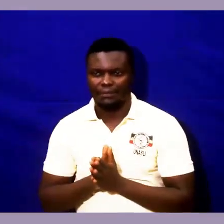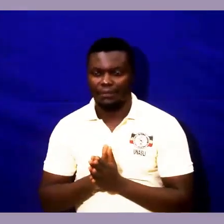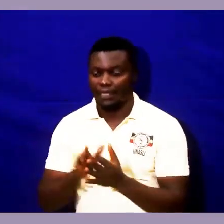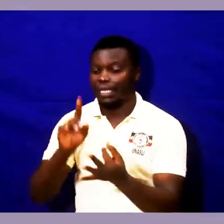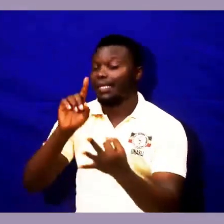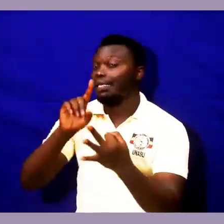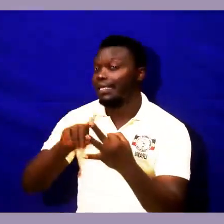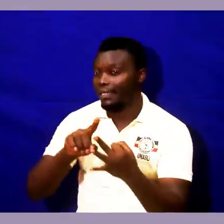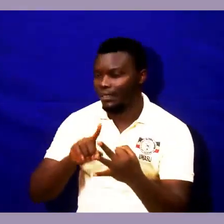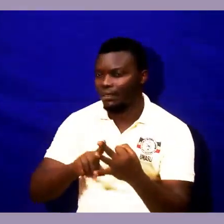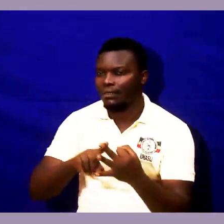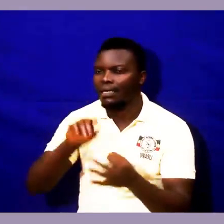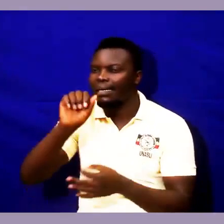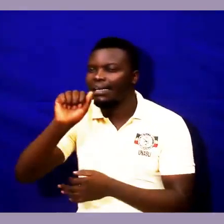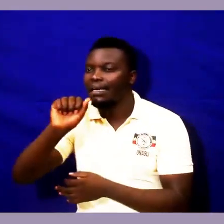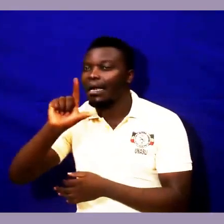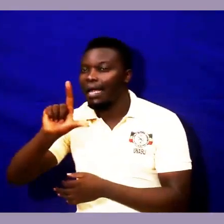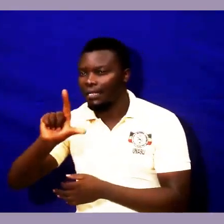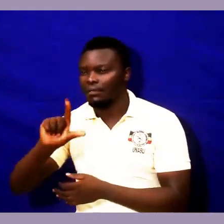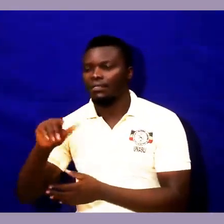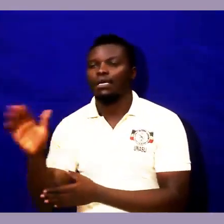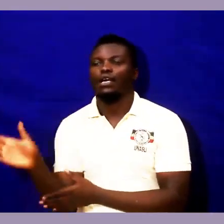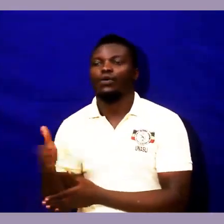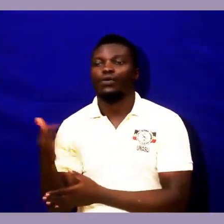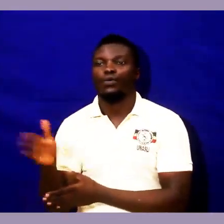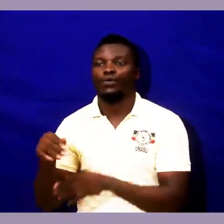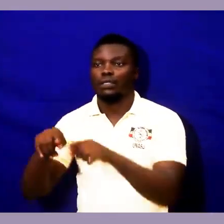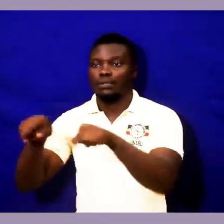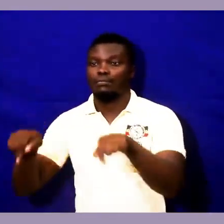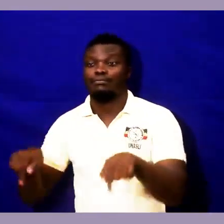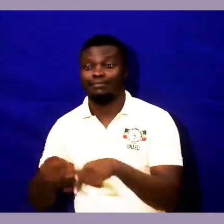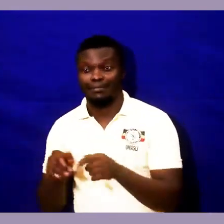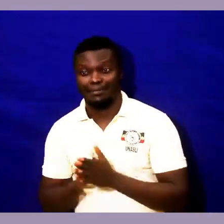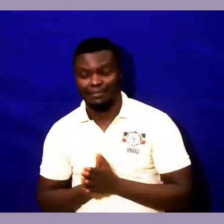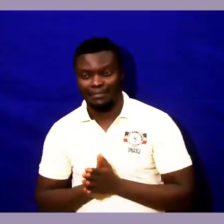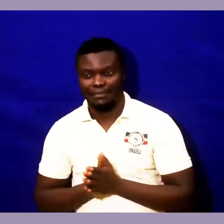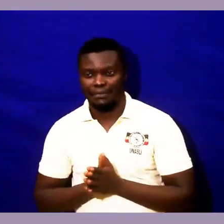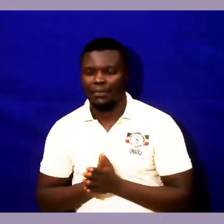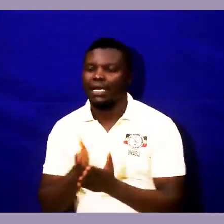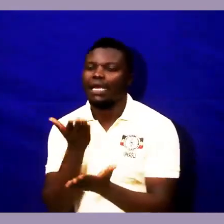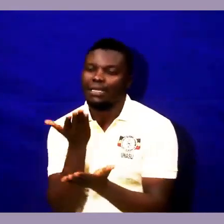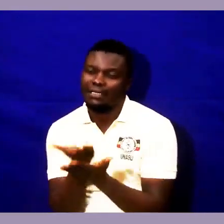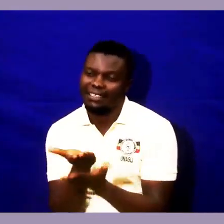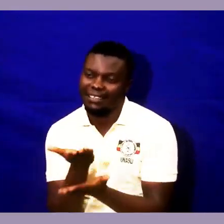Ali, sweep the classroom.